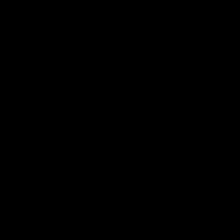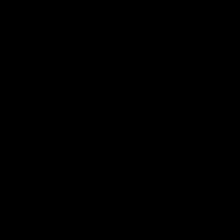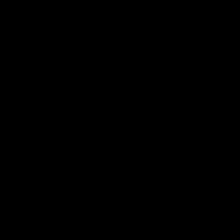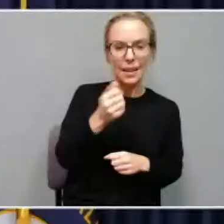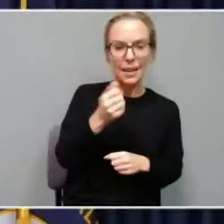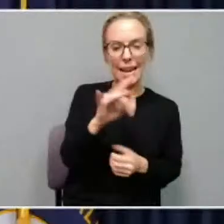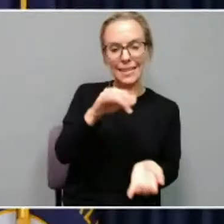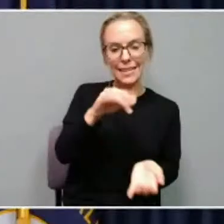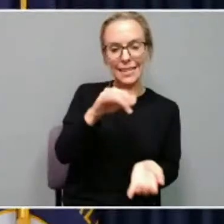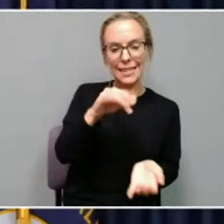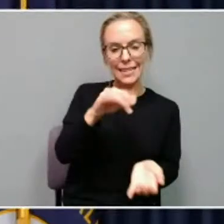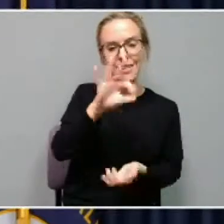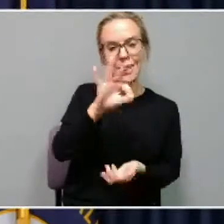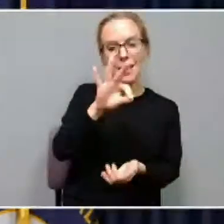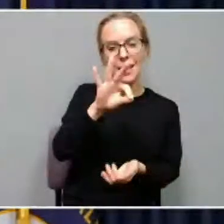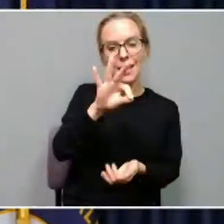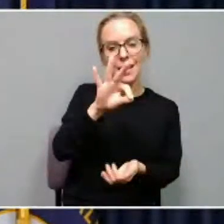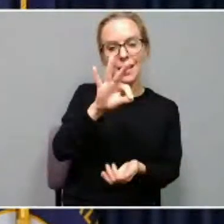18,909.